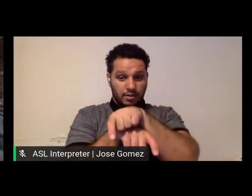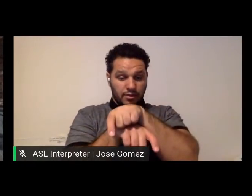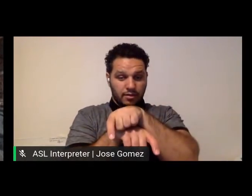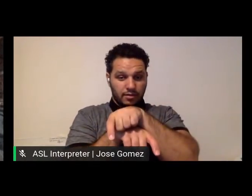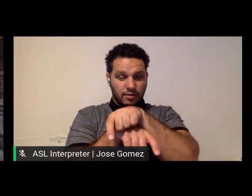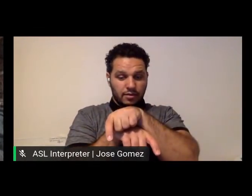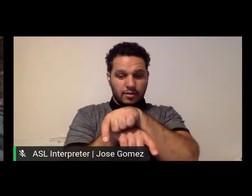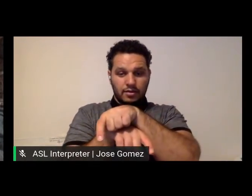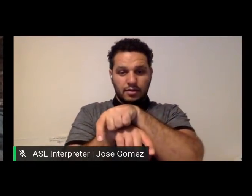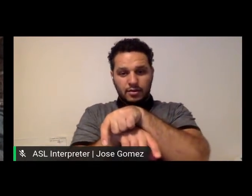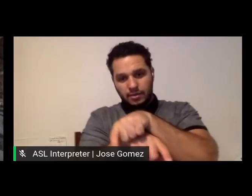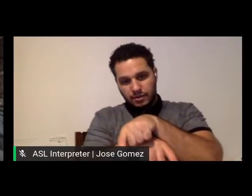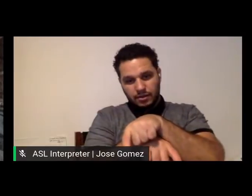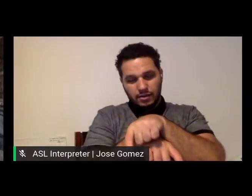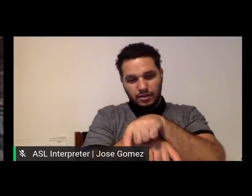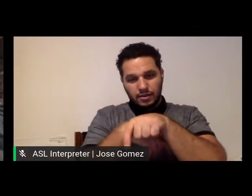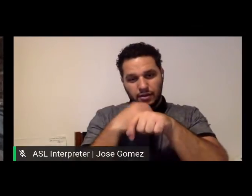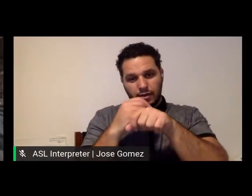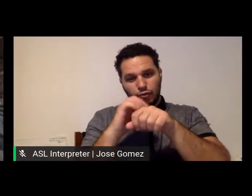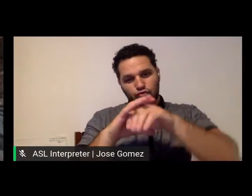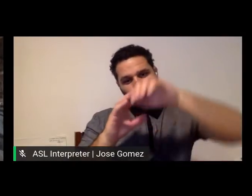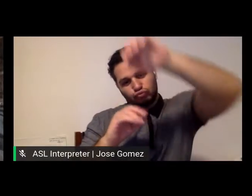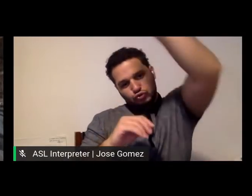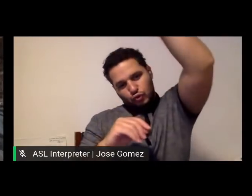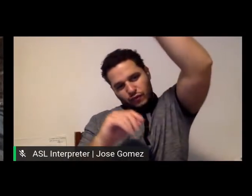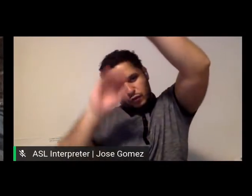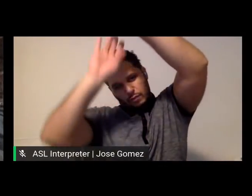and reach over.